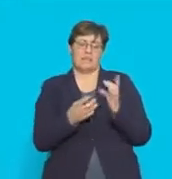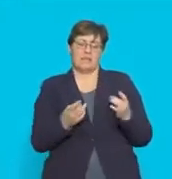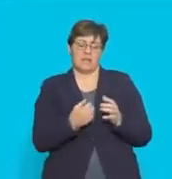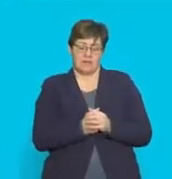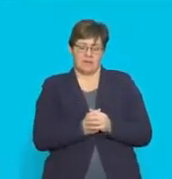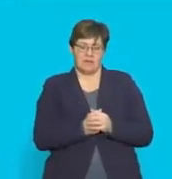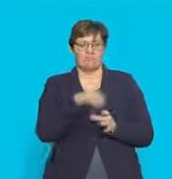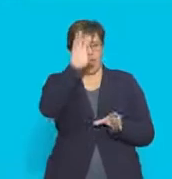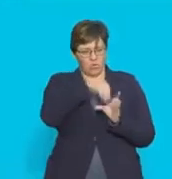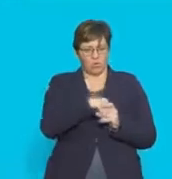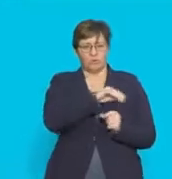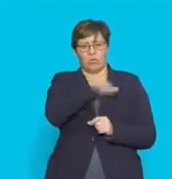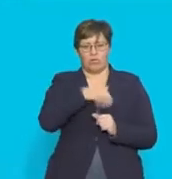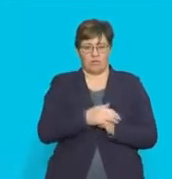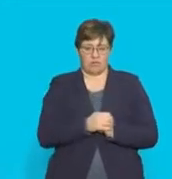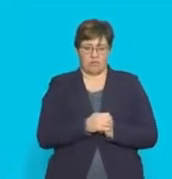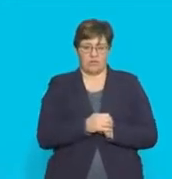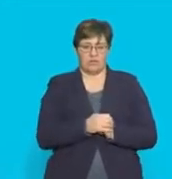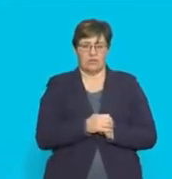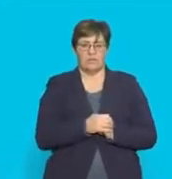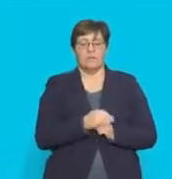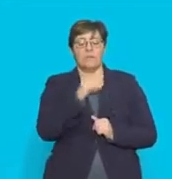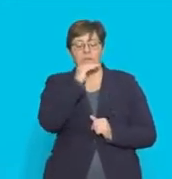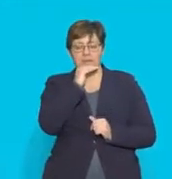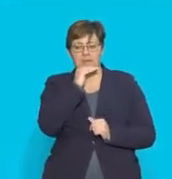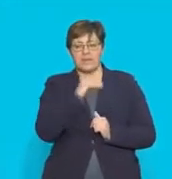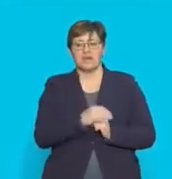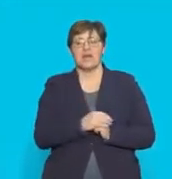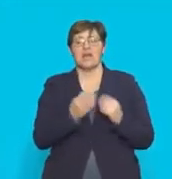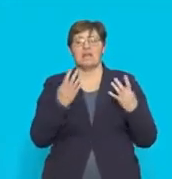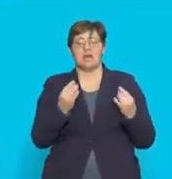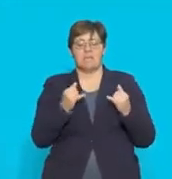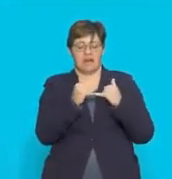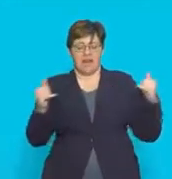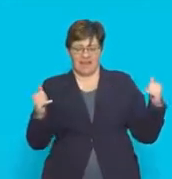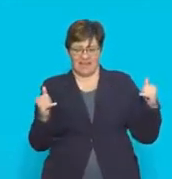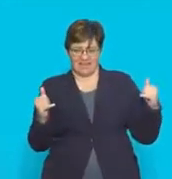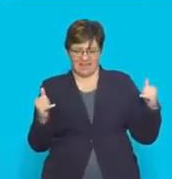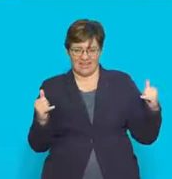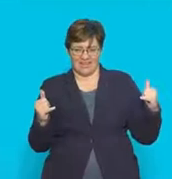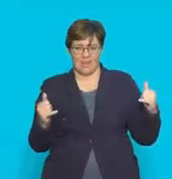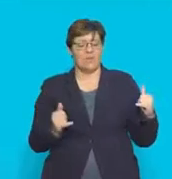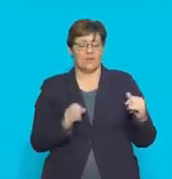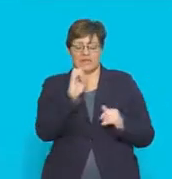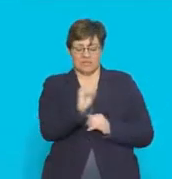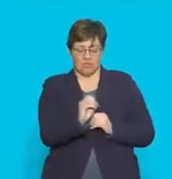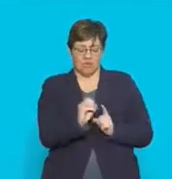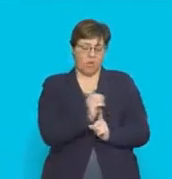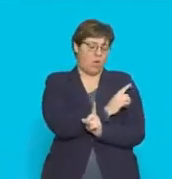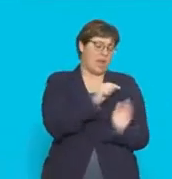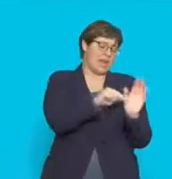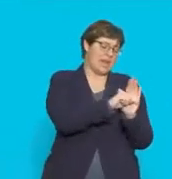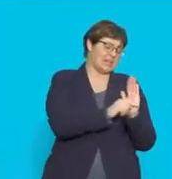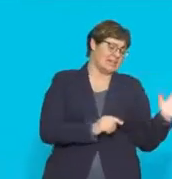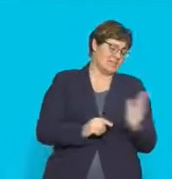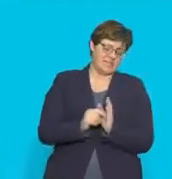exactly are we saying now? We normally use what we call a number line for this one, right? 0, and then I have the negative side,